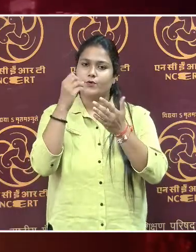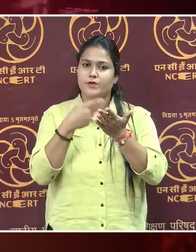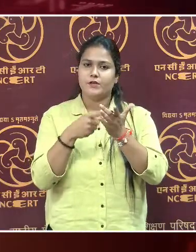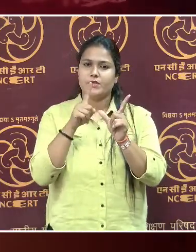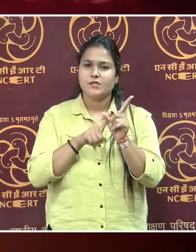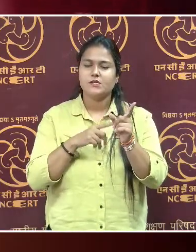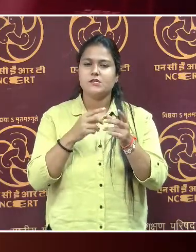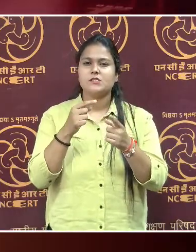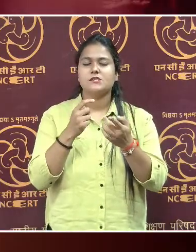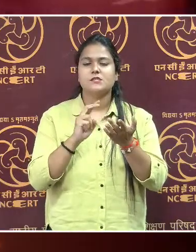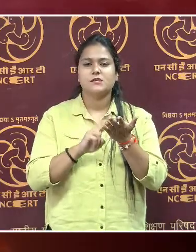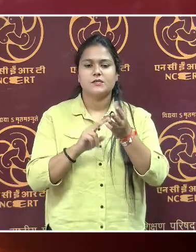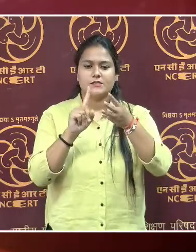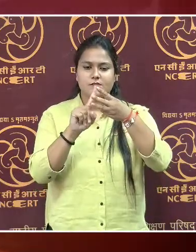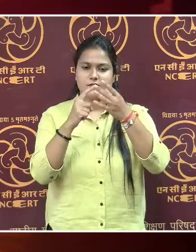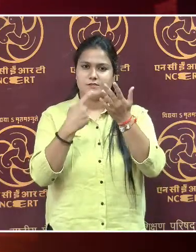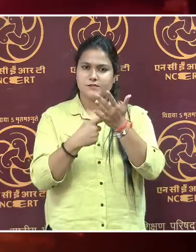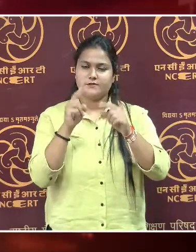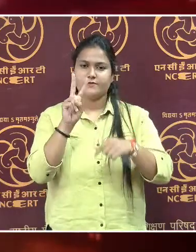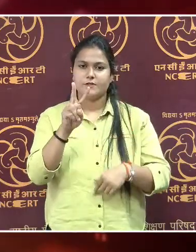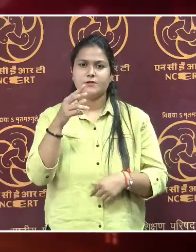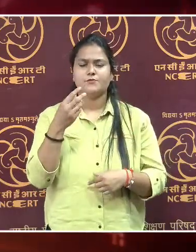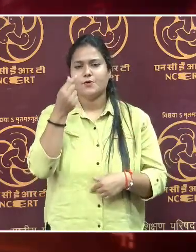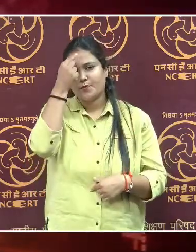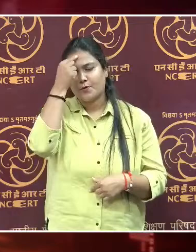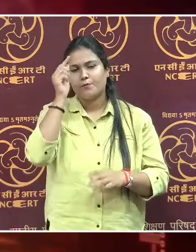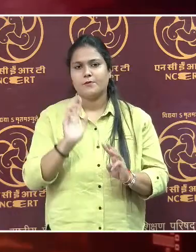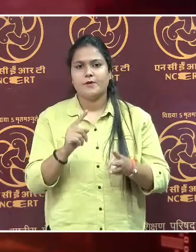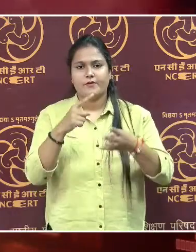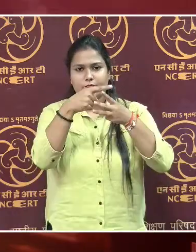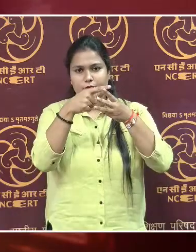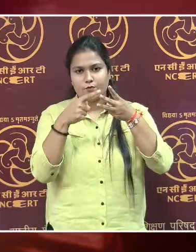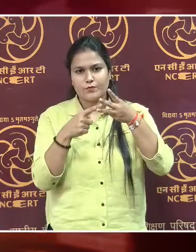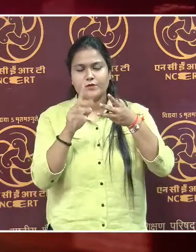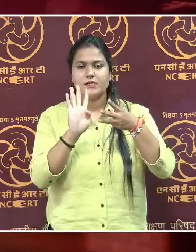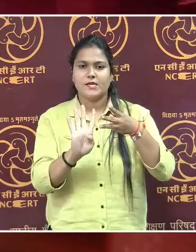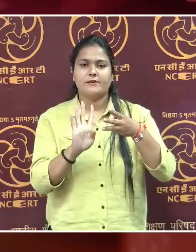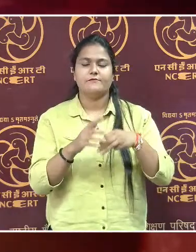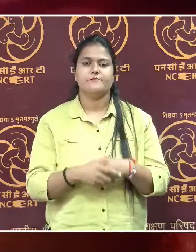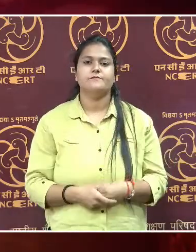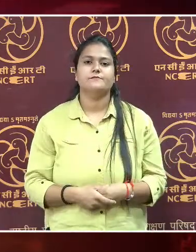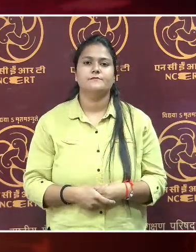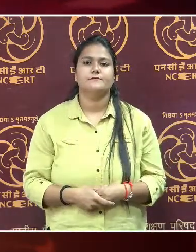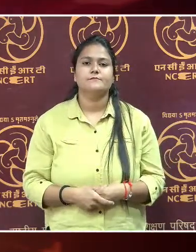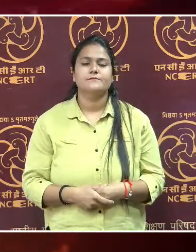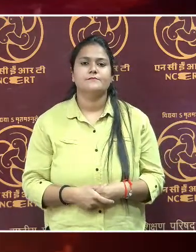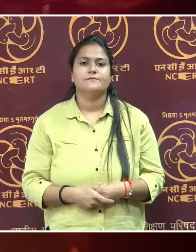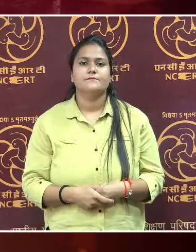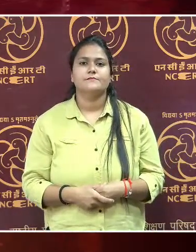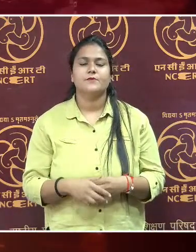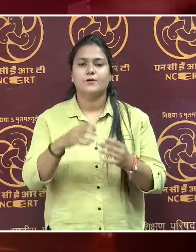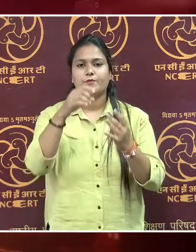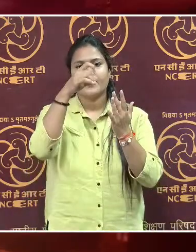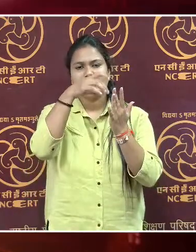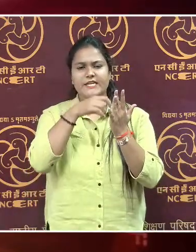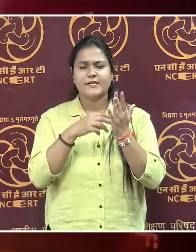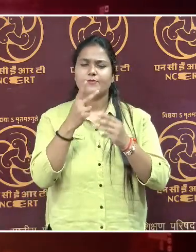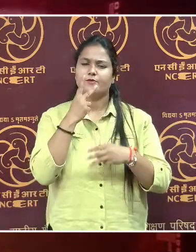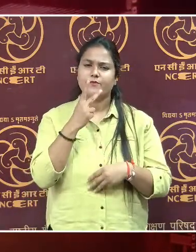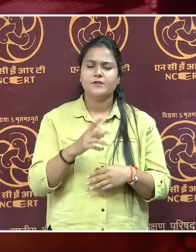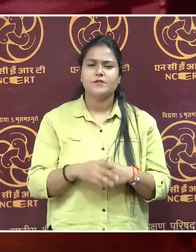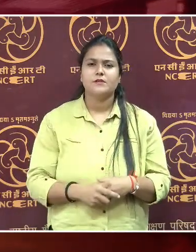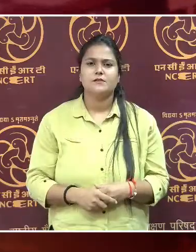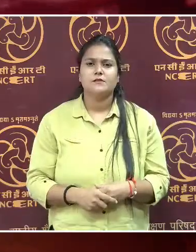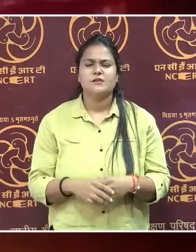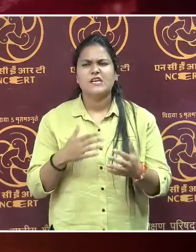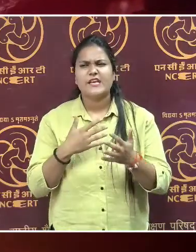have, the type of the hearing loss also vary. Okay, so to tell you in brief, like if anything that happens, if